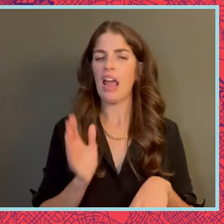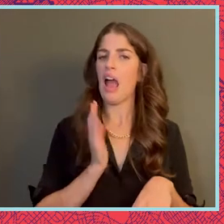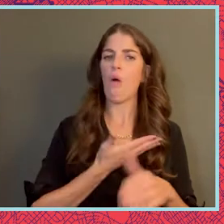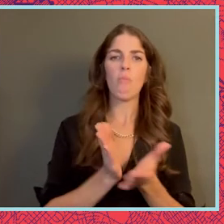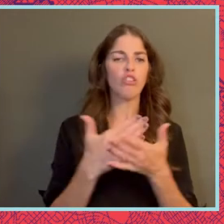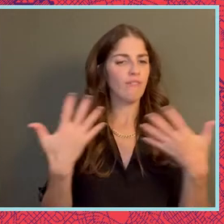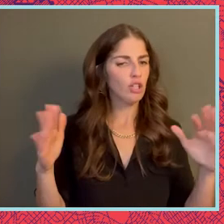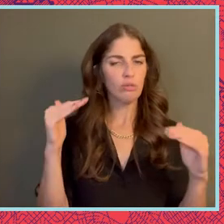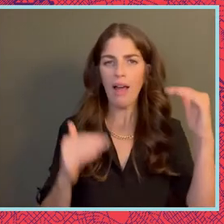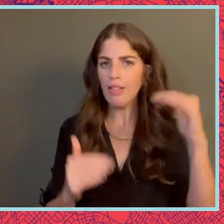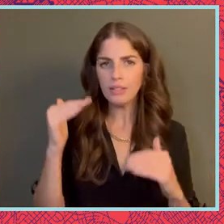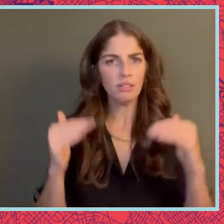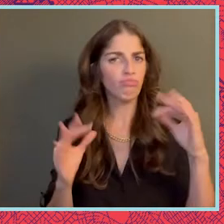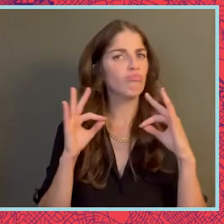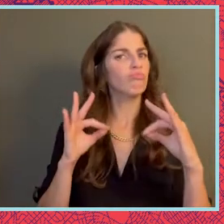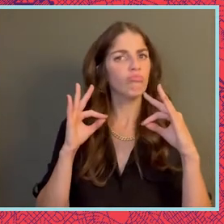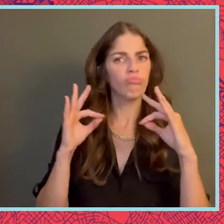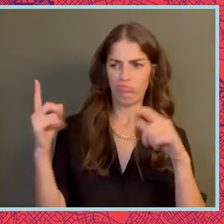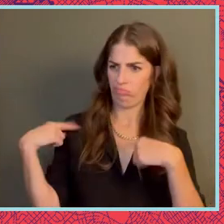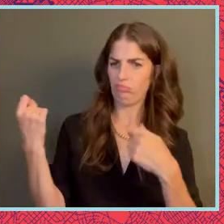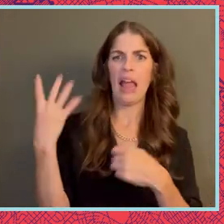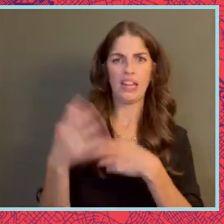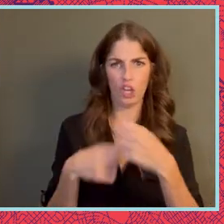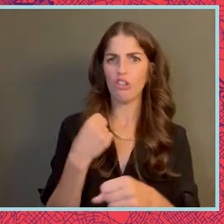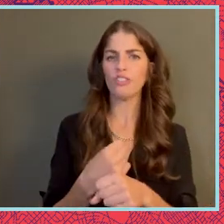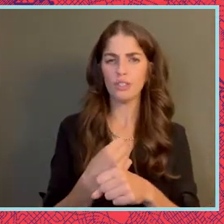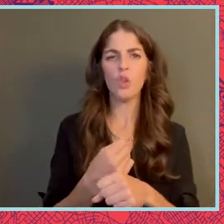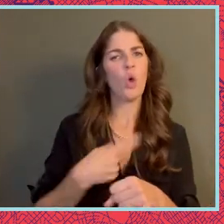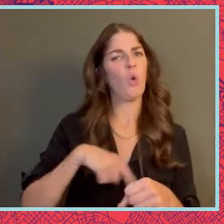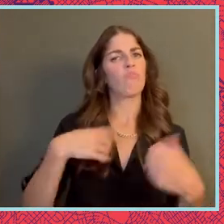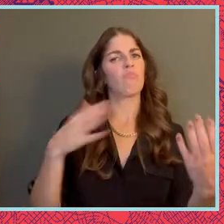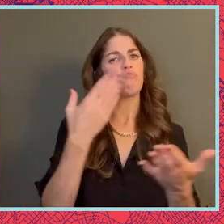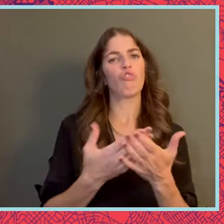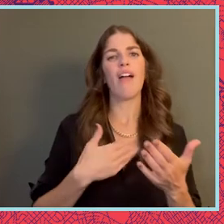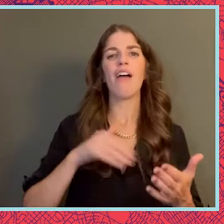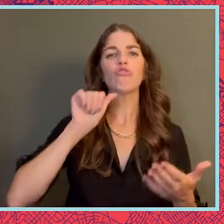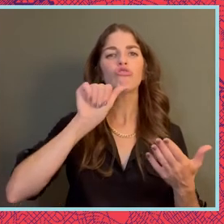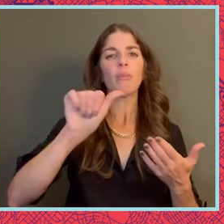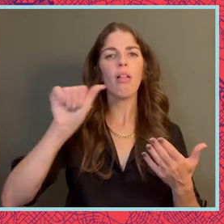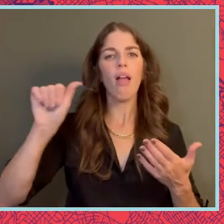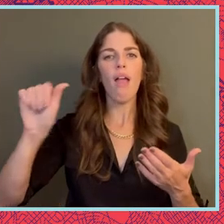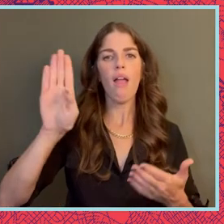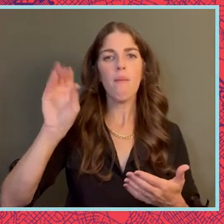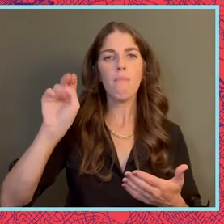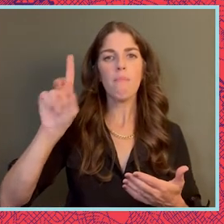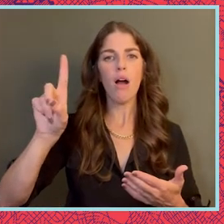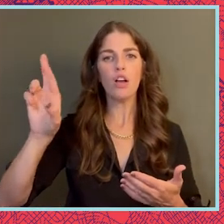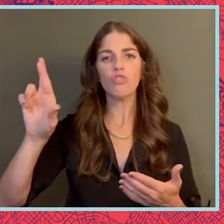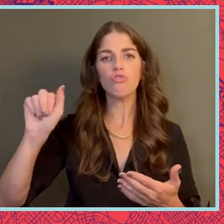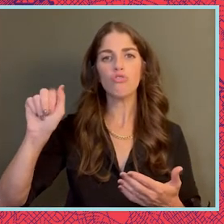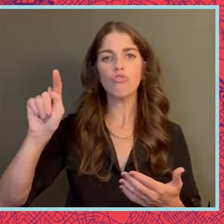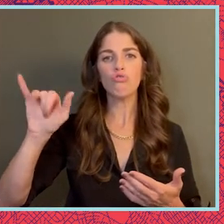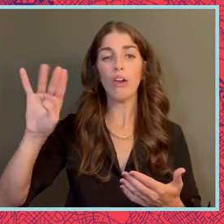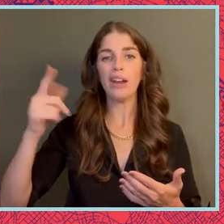we have balanced our budget and balanced our books for years and passed and shown we have a AAA bond rating. And none of